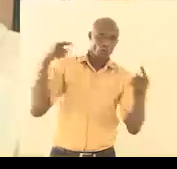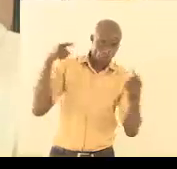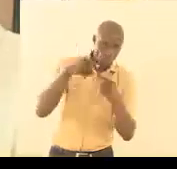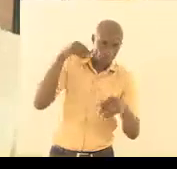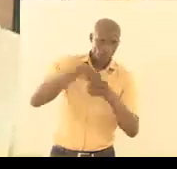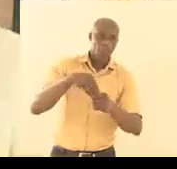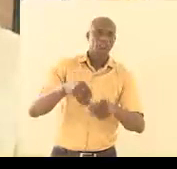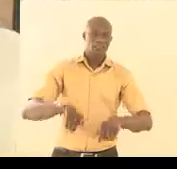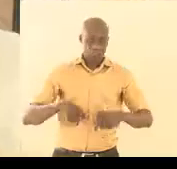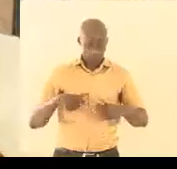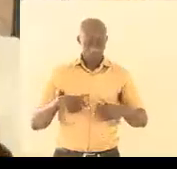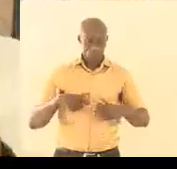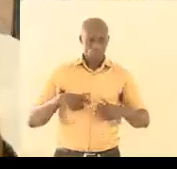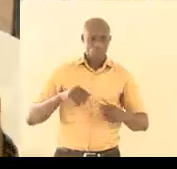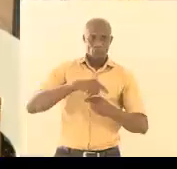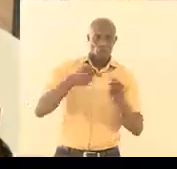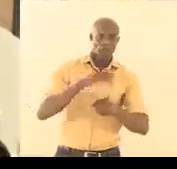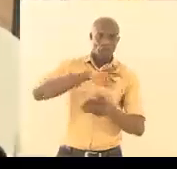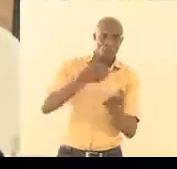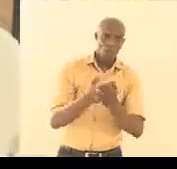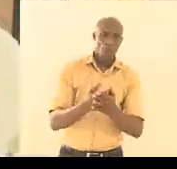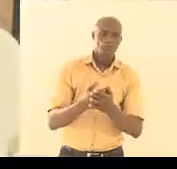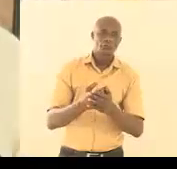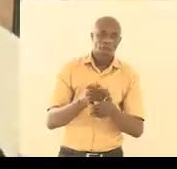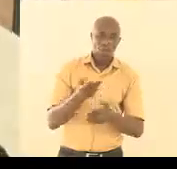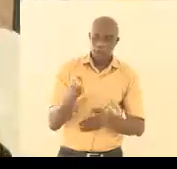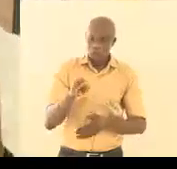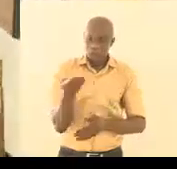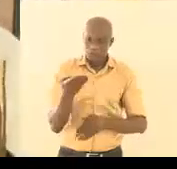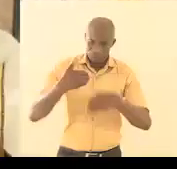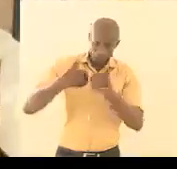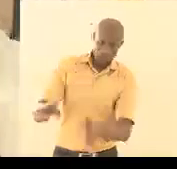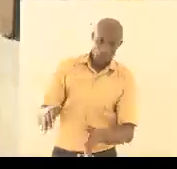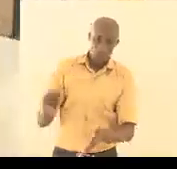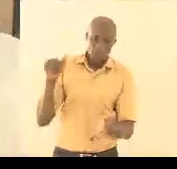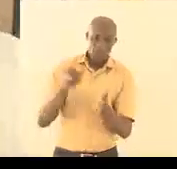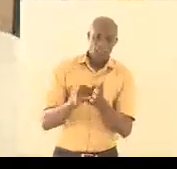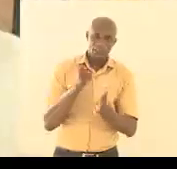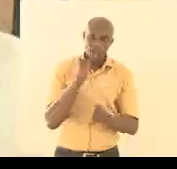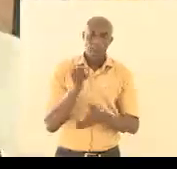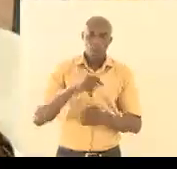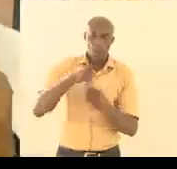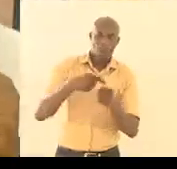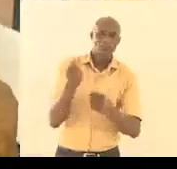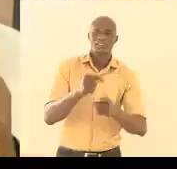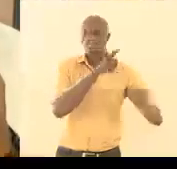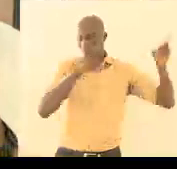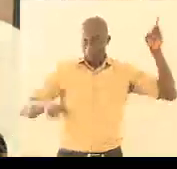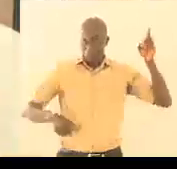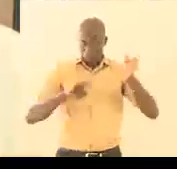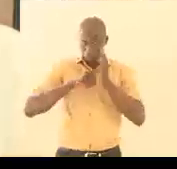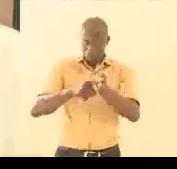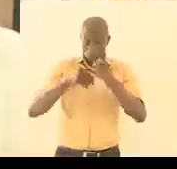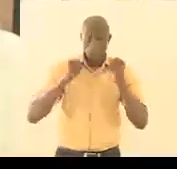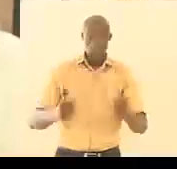point in your life, when all seems lost, that is when the Lord shows his